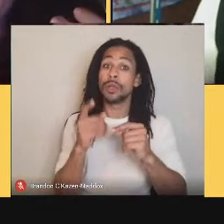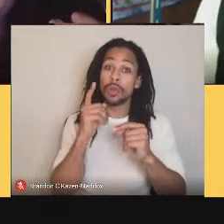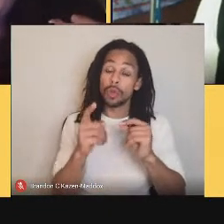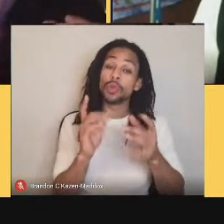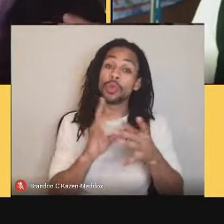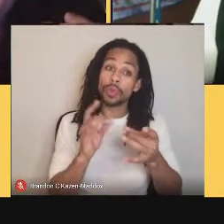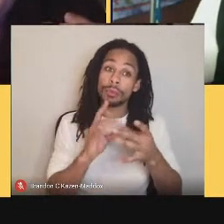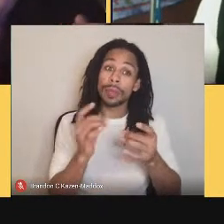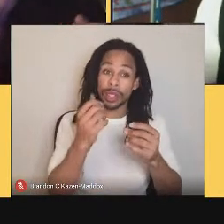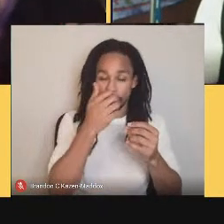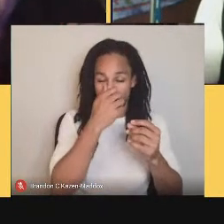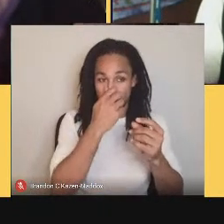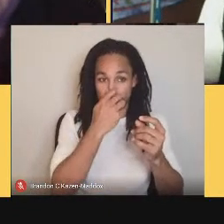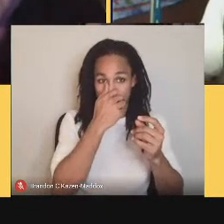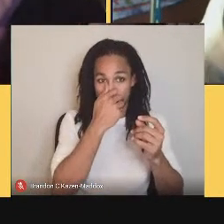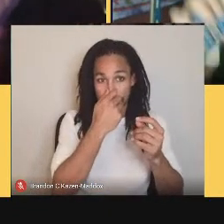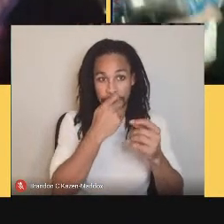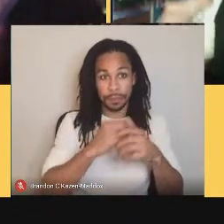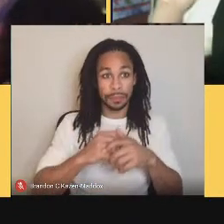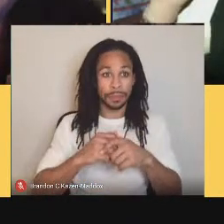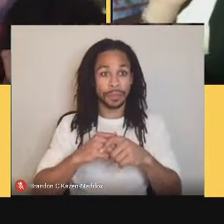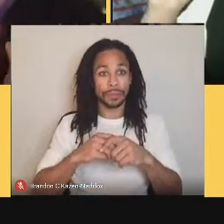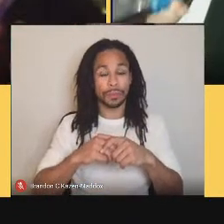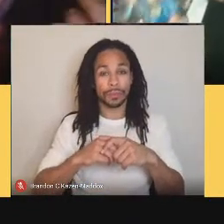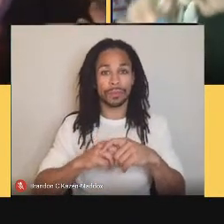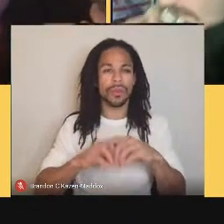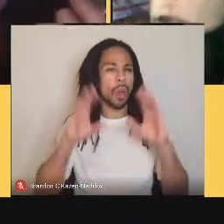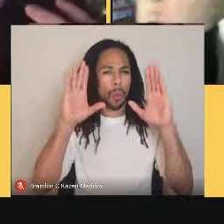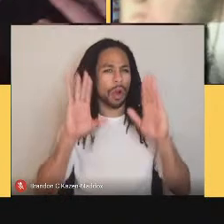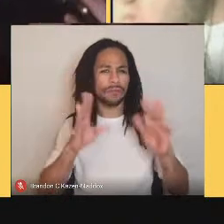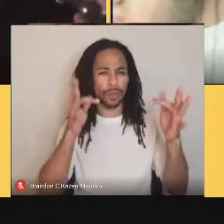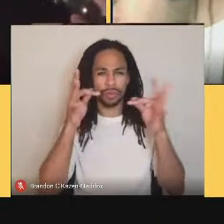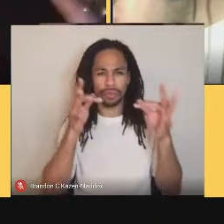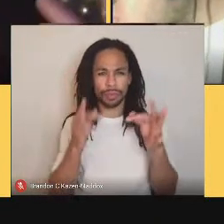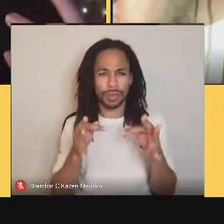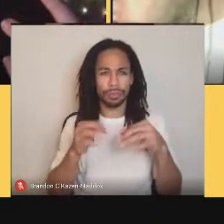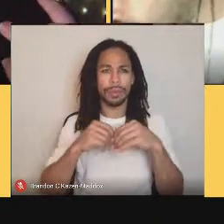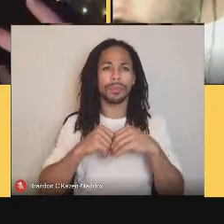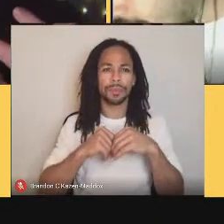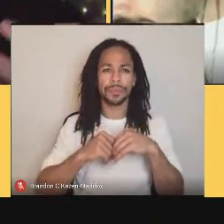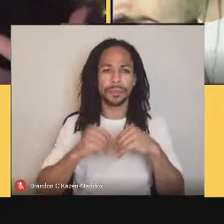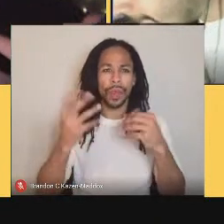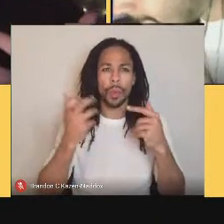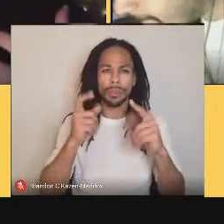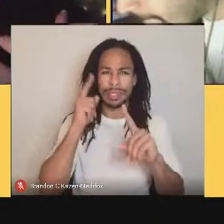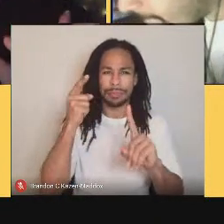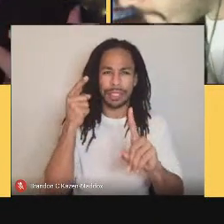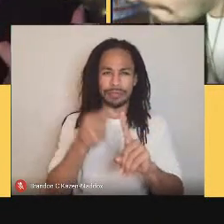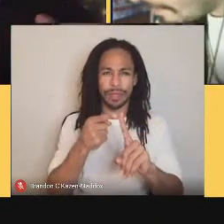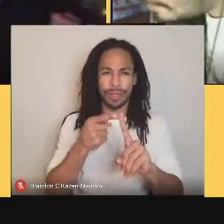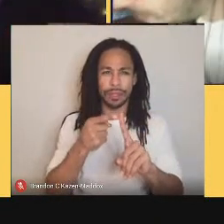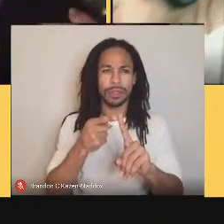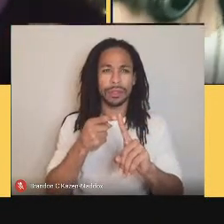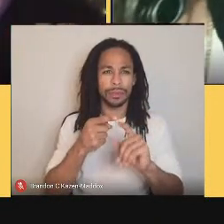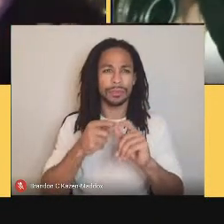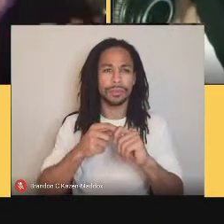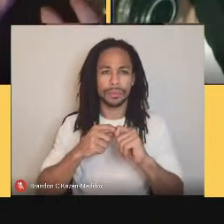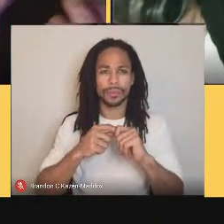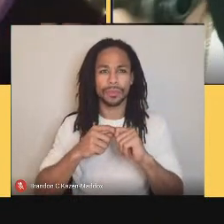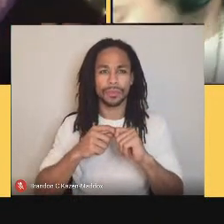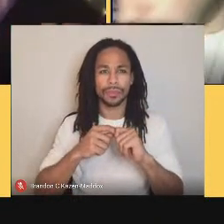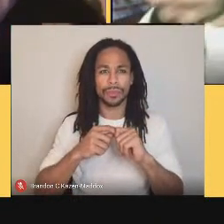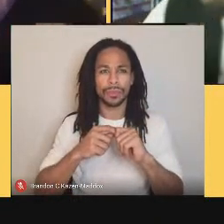in little parts of this really wonderful description, but let's be a little bit more specific for a moment. What